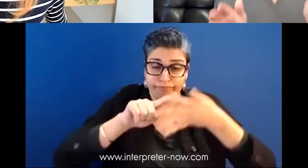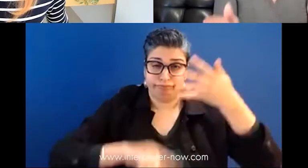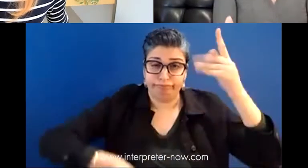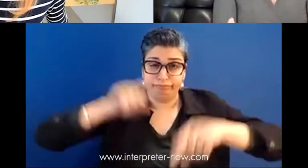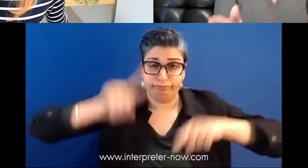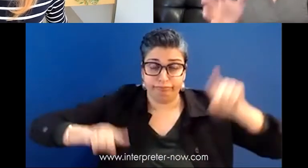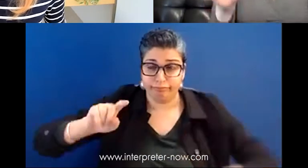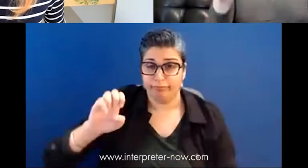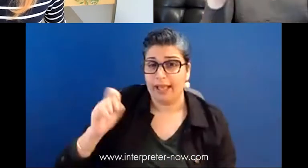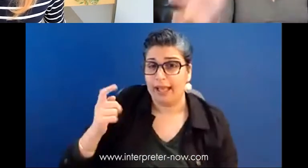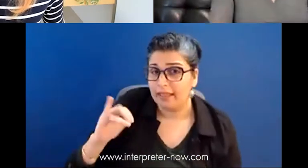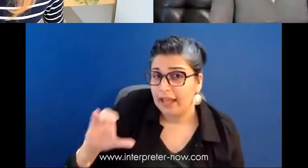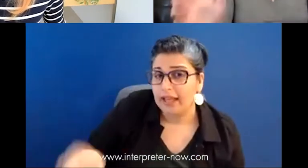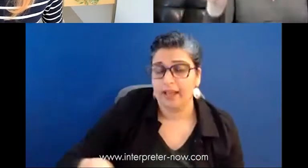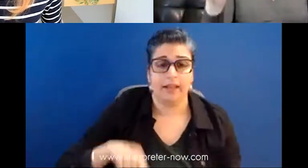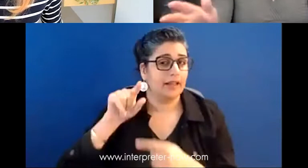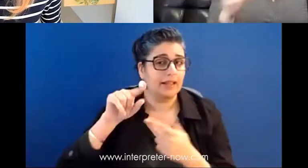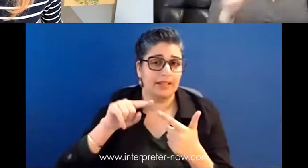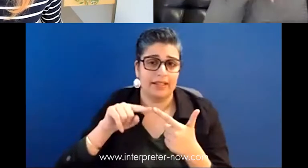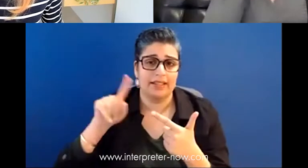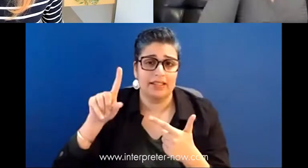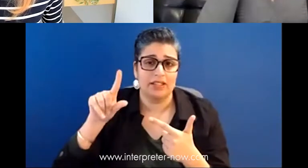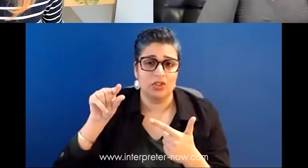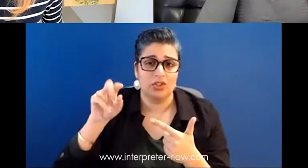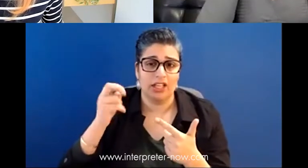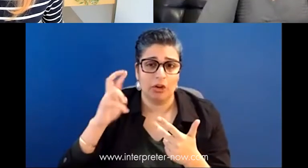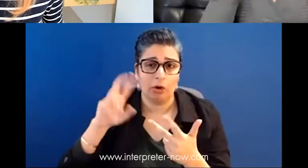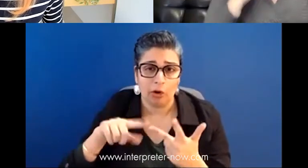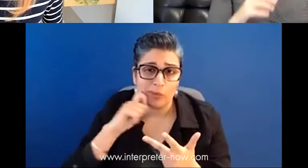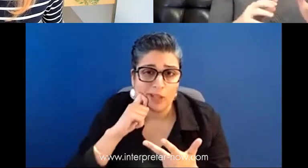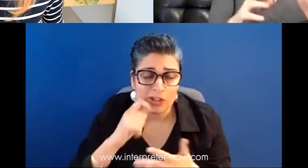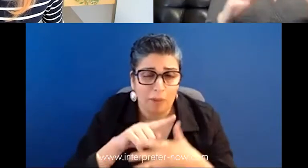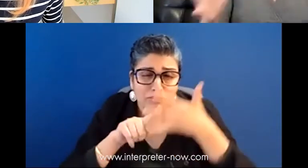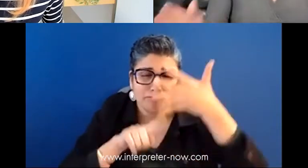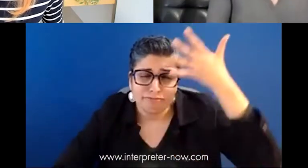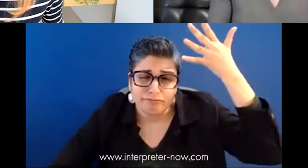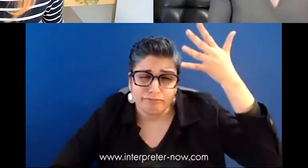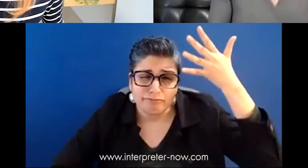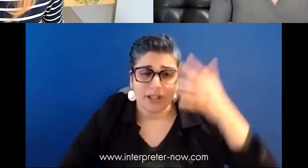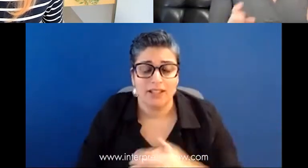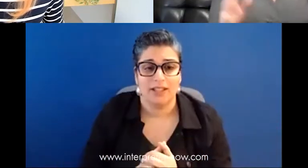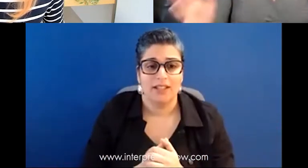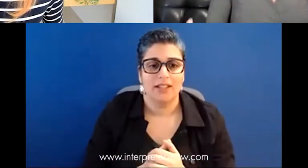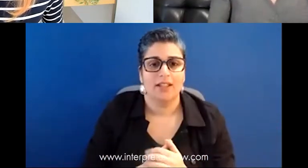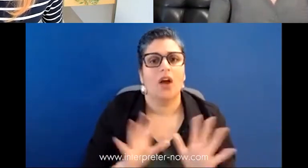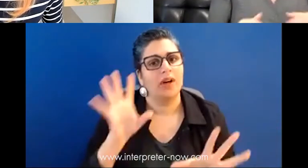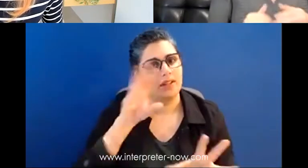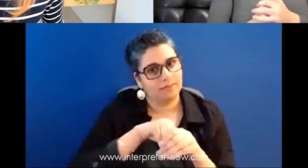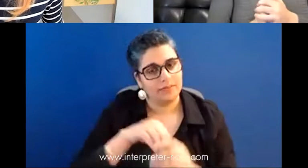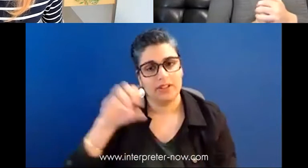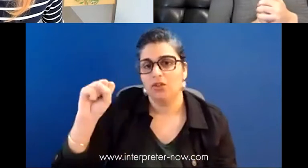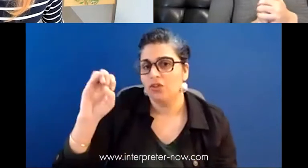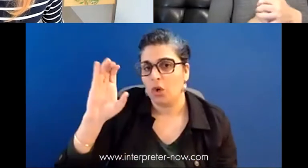particularly in the American and the UK experience and so forth. But it turns out socioeconomic diversity, cultural